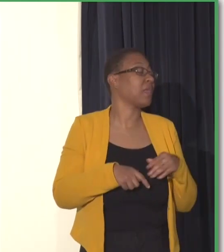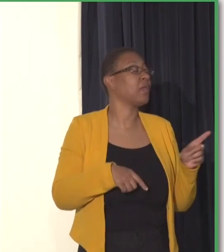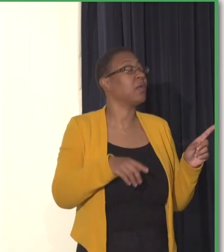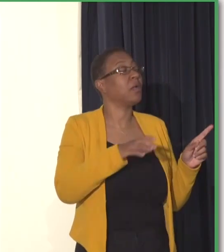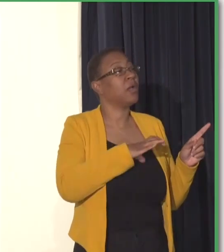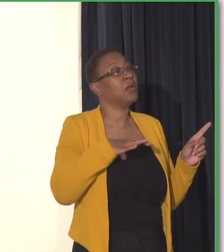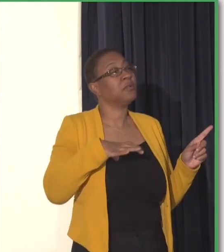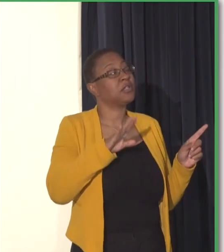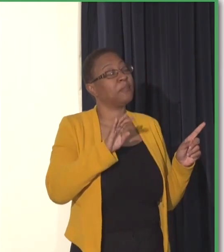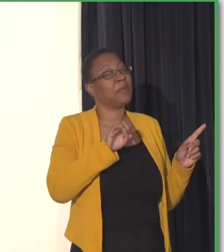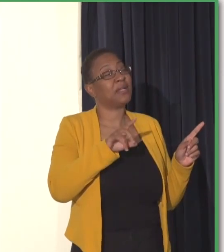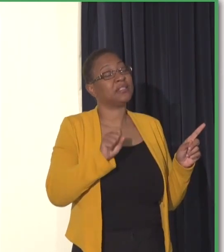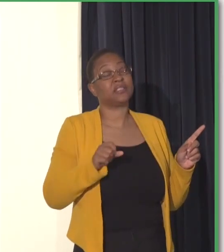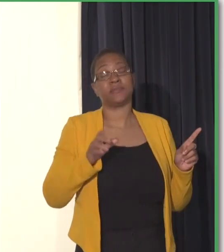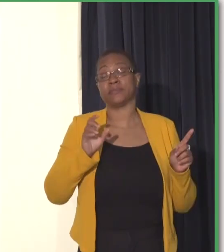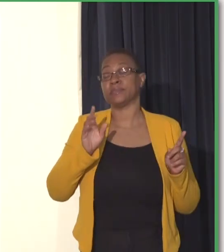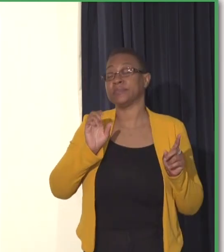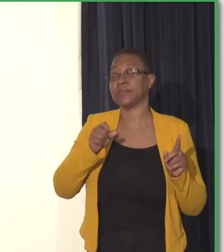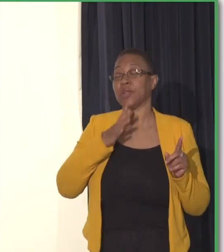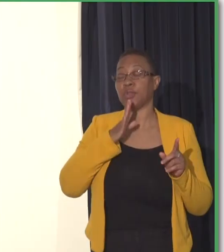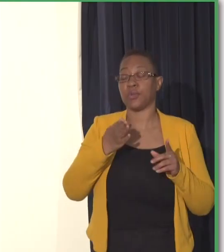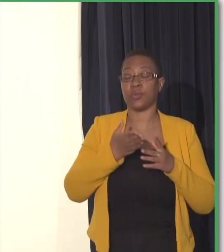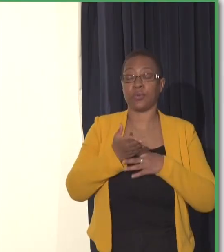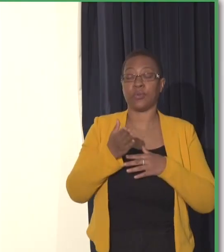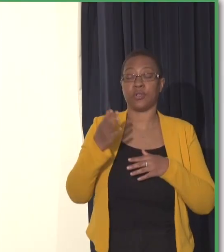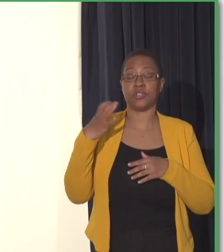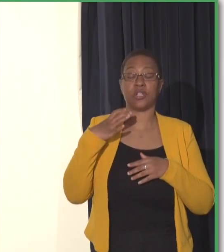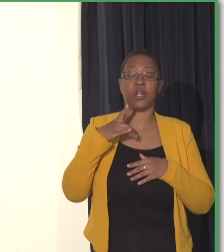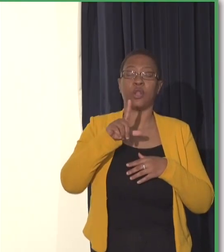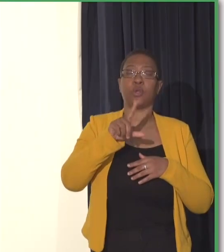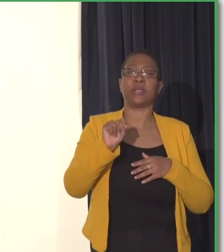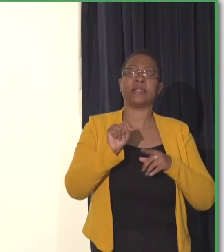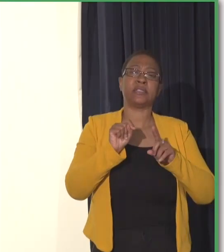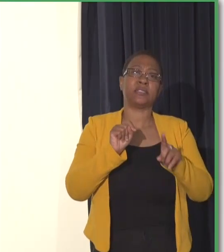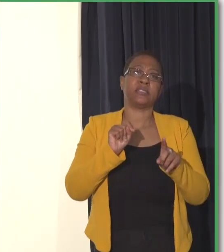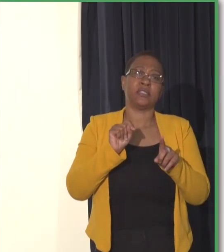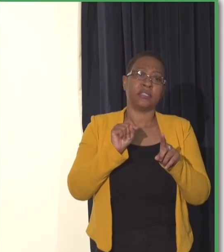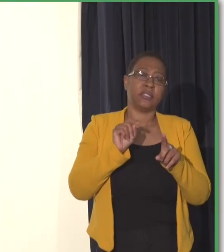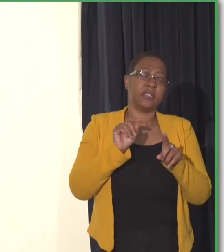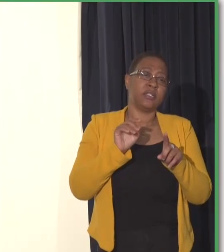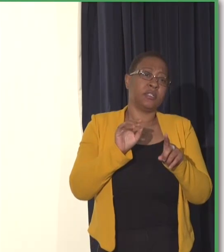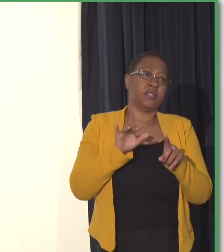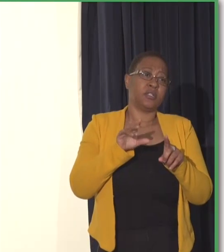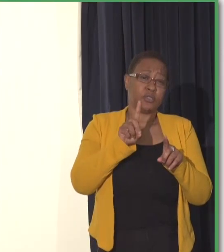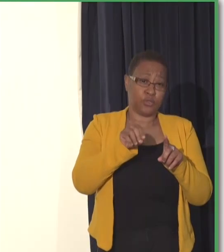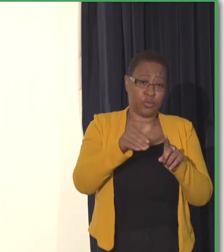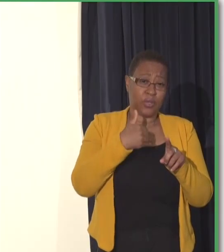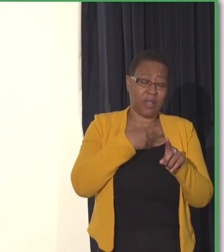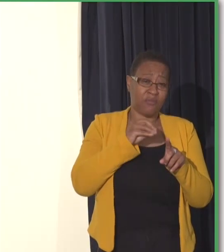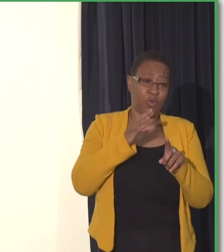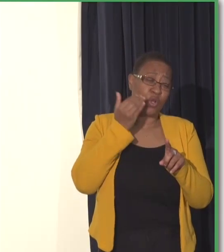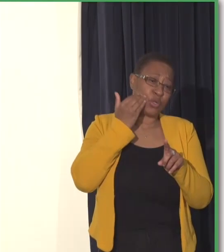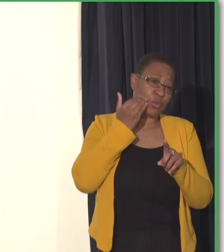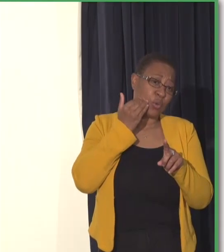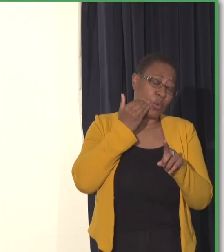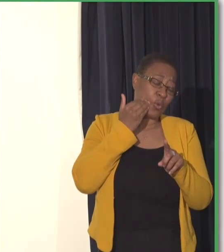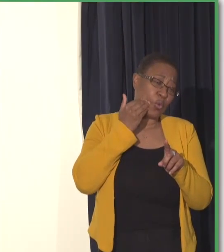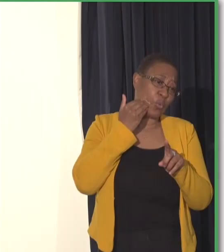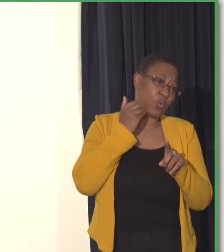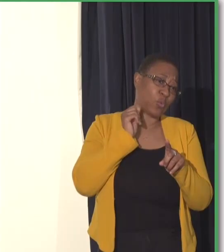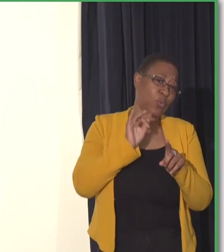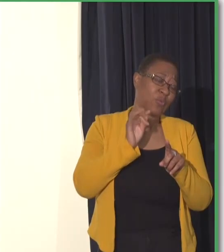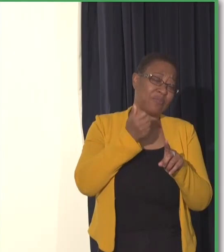Commissioner? Thank you. Through the chair. Lieutenant, do you have or know of